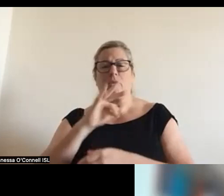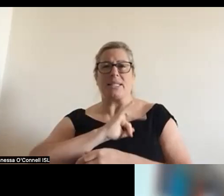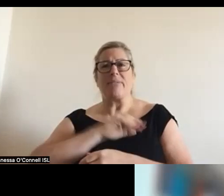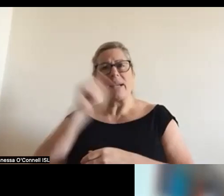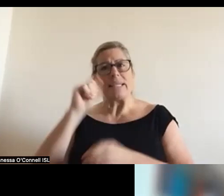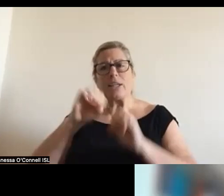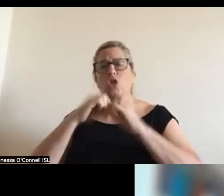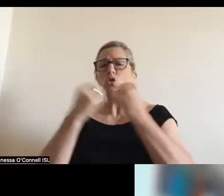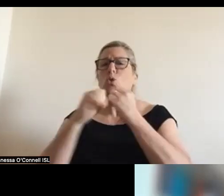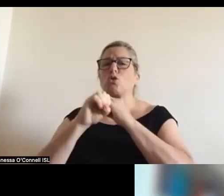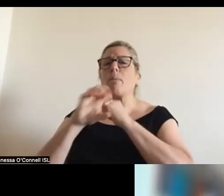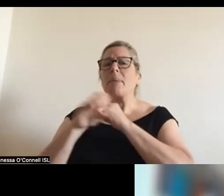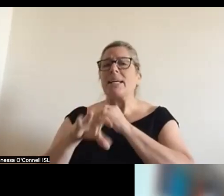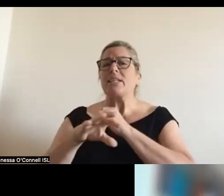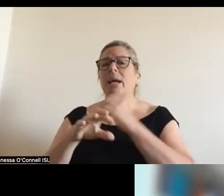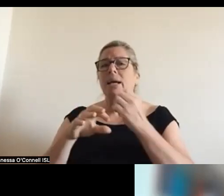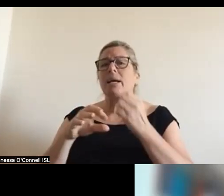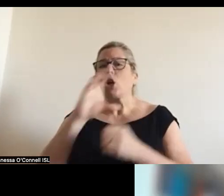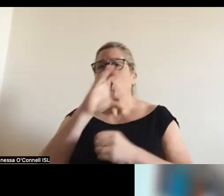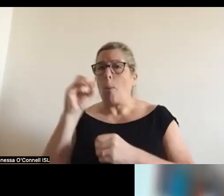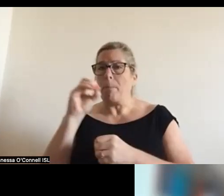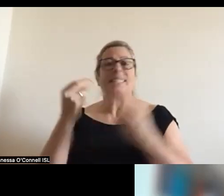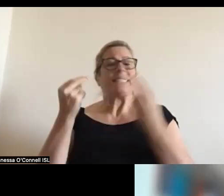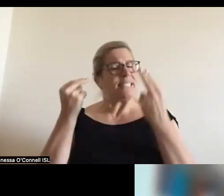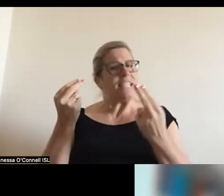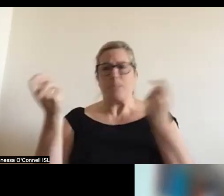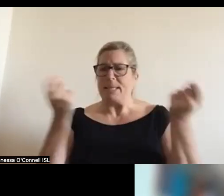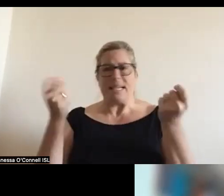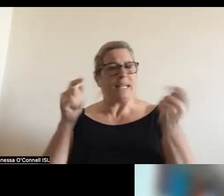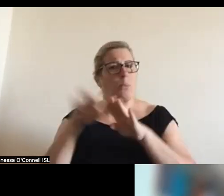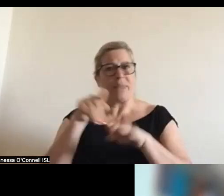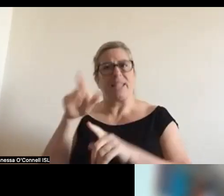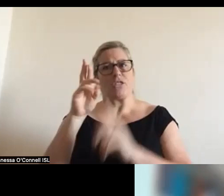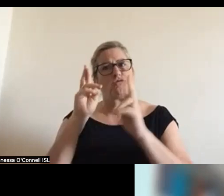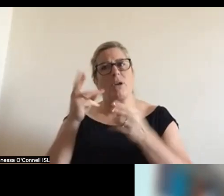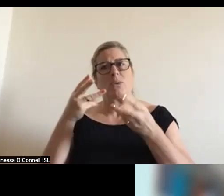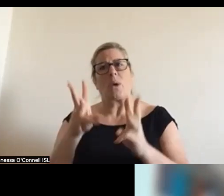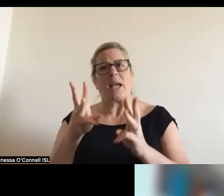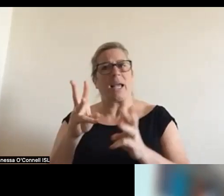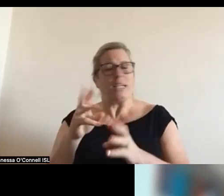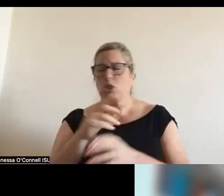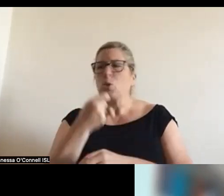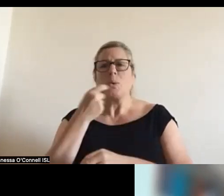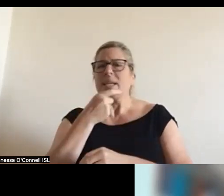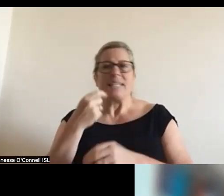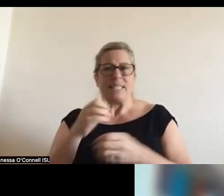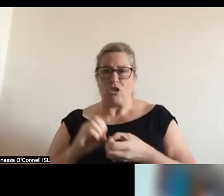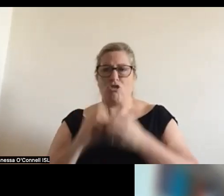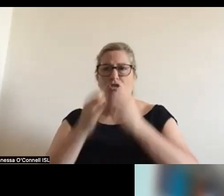media companies need to be dealing with this properly. It's too easy to create an anonymous